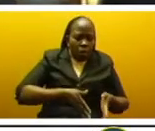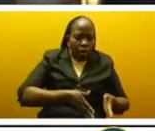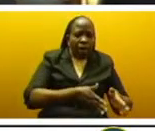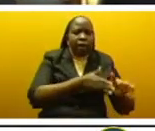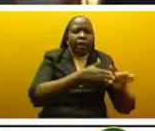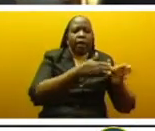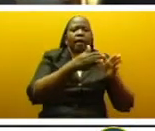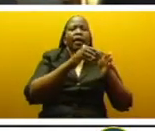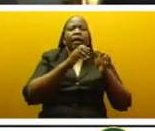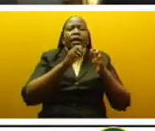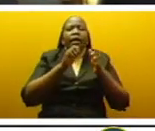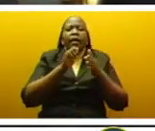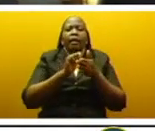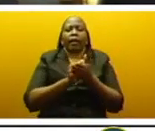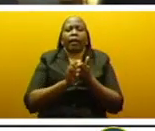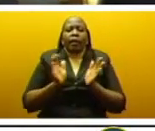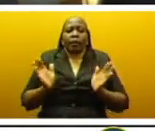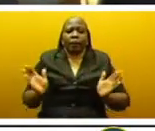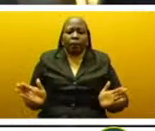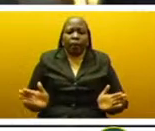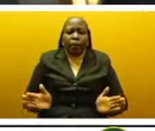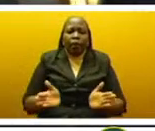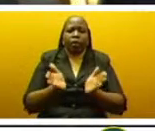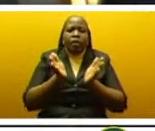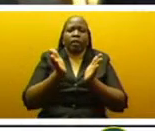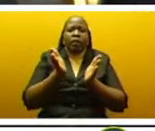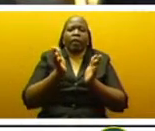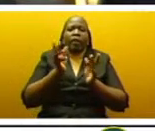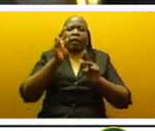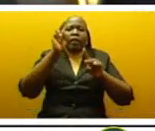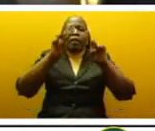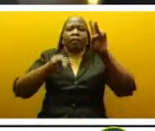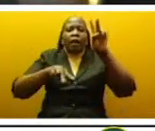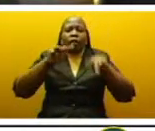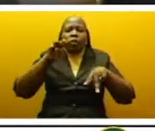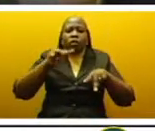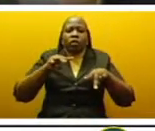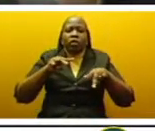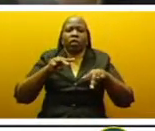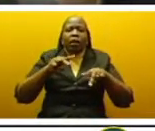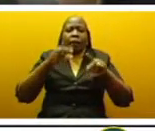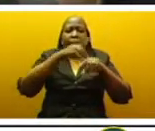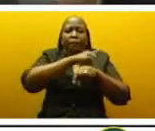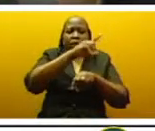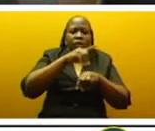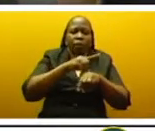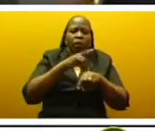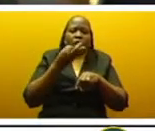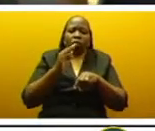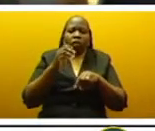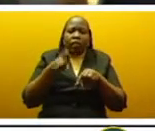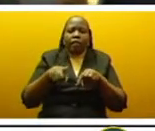that promotes the values, the purposes, and principles of this Constitution,